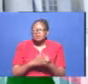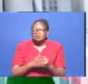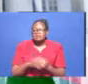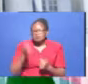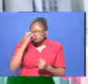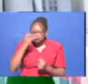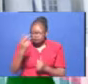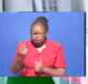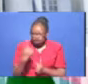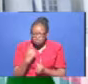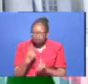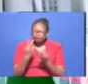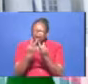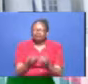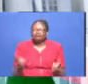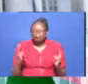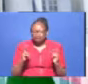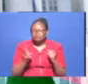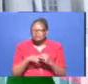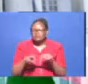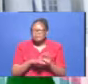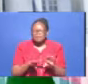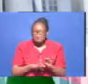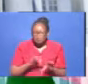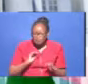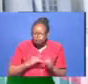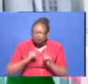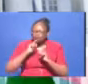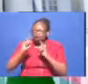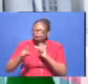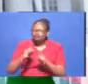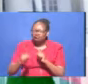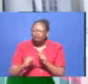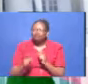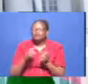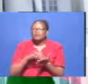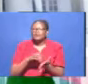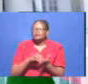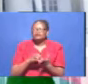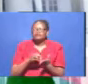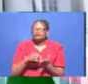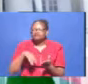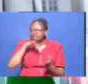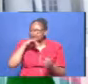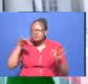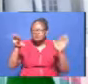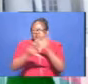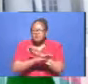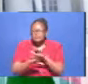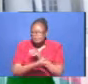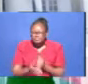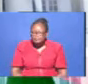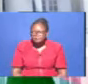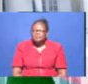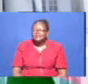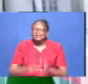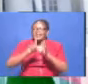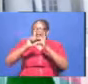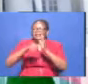seven-member committee of eminent persons and interviewed for the position of Raila Odinga's running mate. A few days